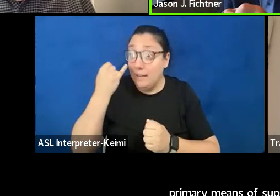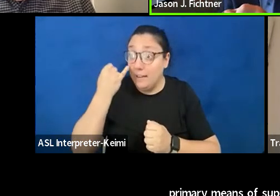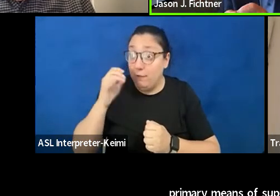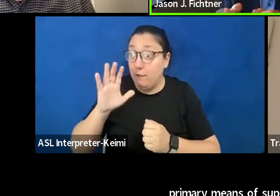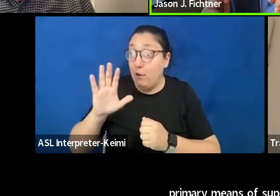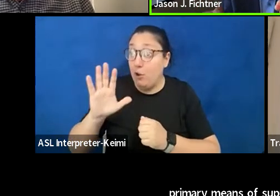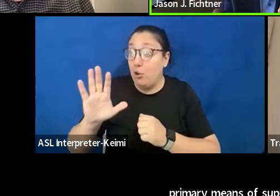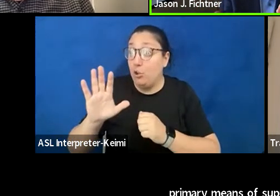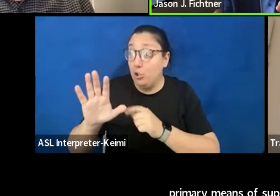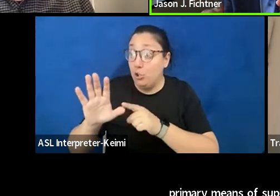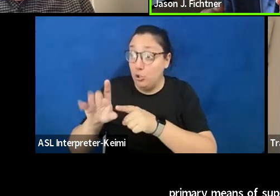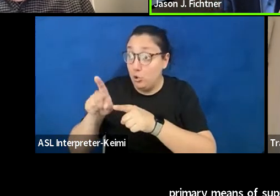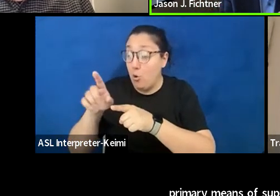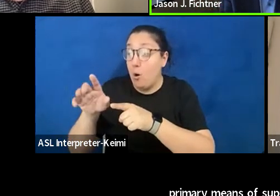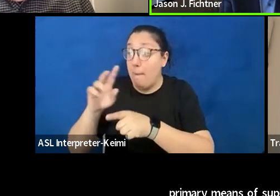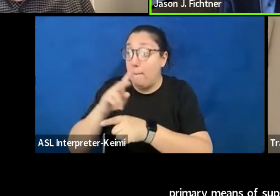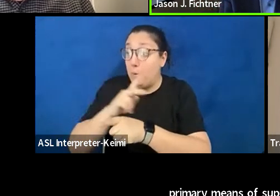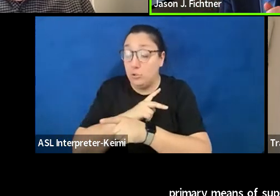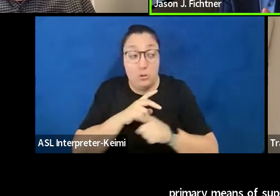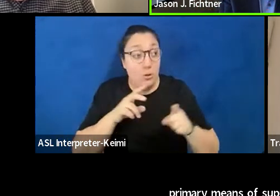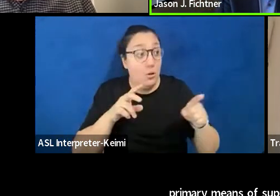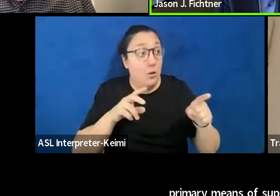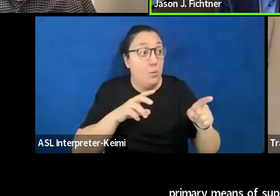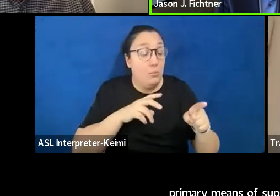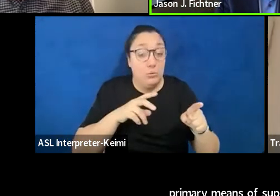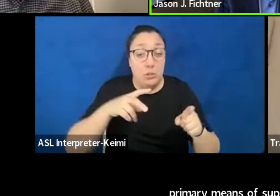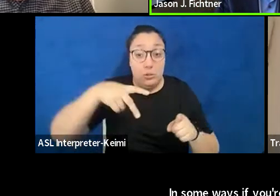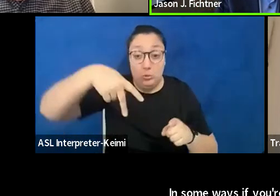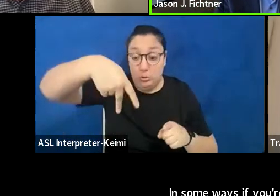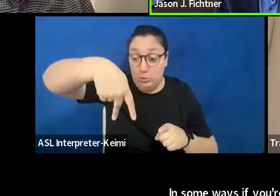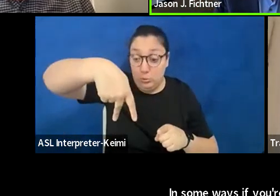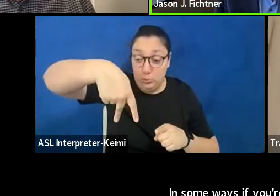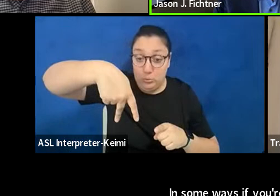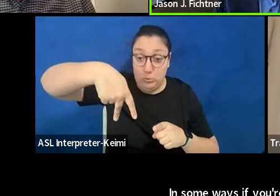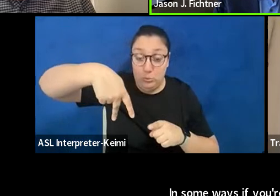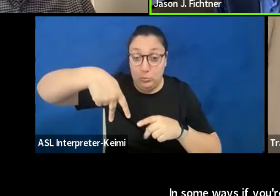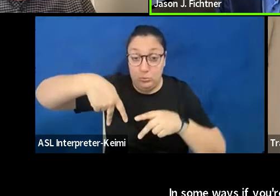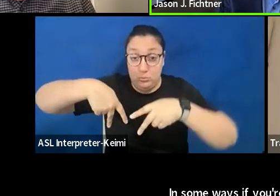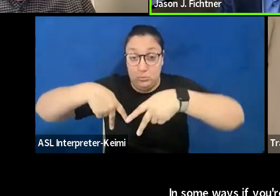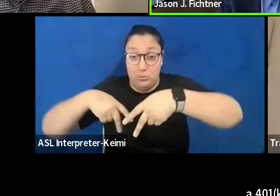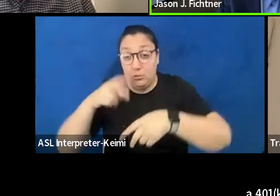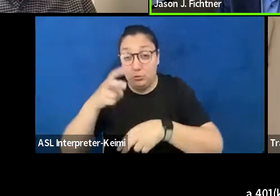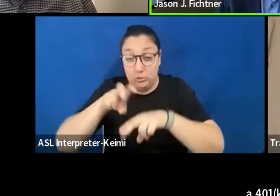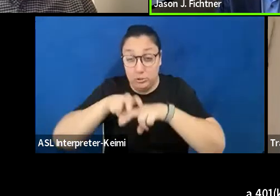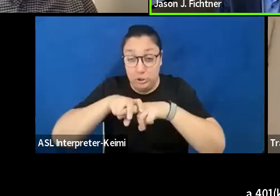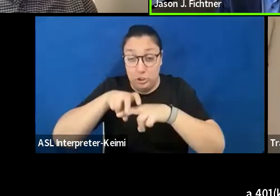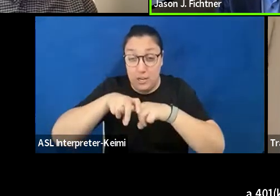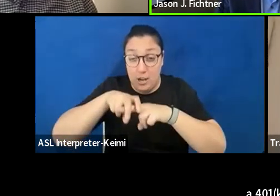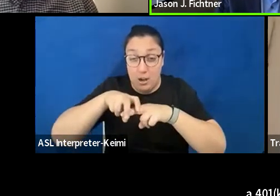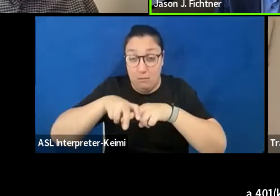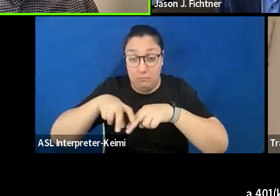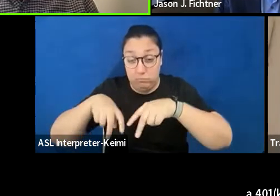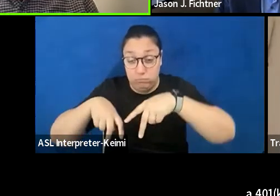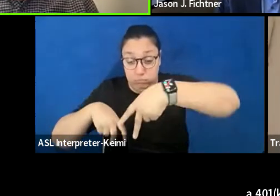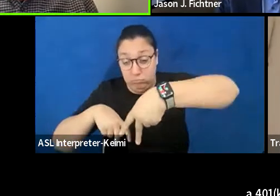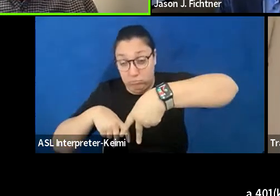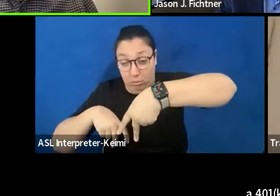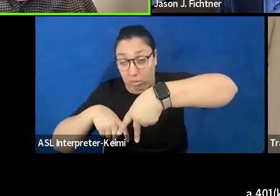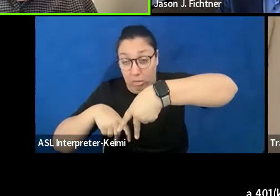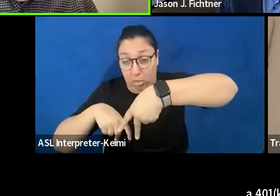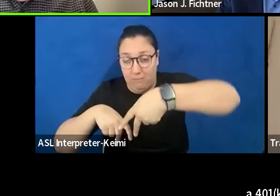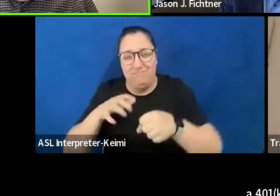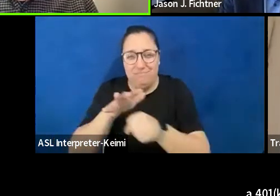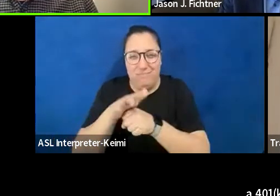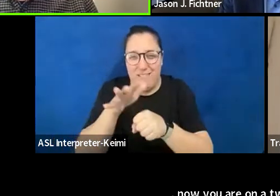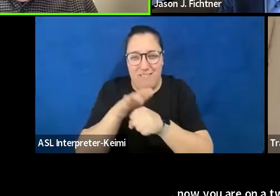a leg. So now you're on a two-legged stool, and we know how hard it is to try to balance on a two-legged stool. Yeah, not